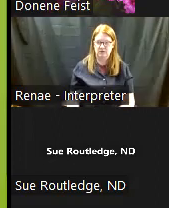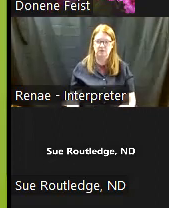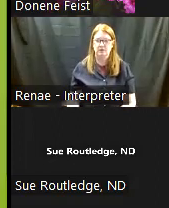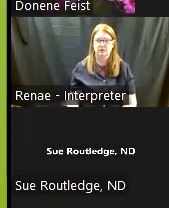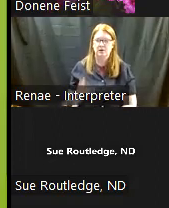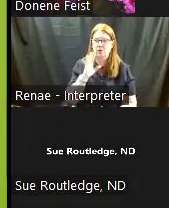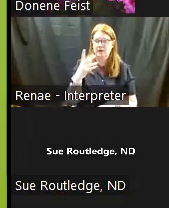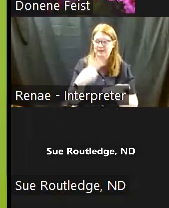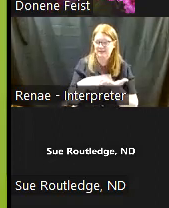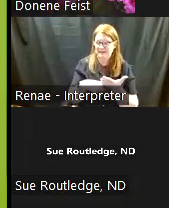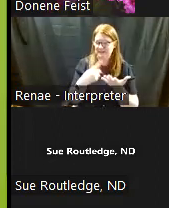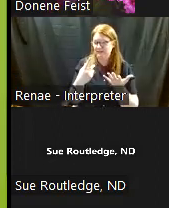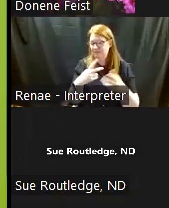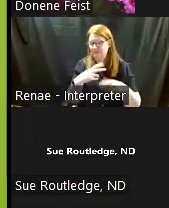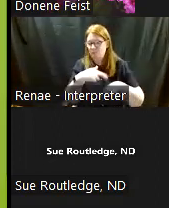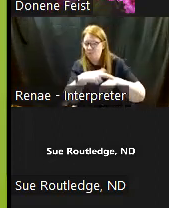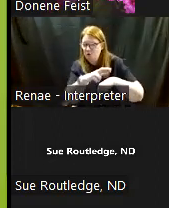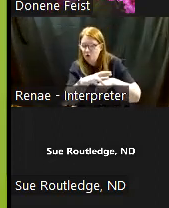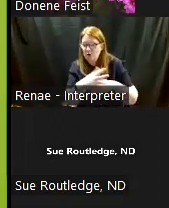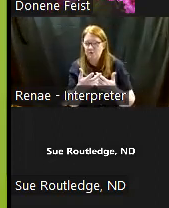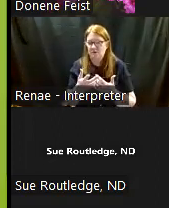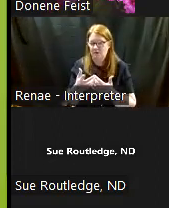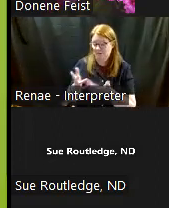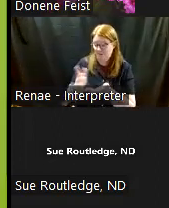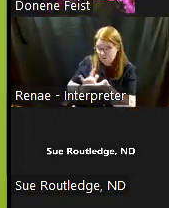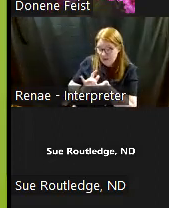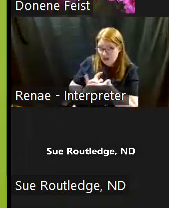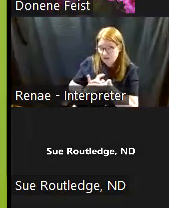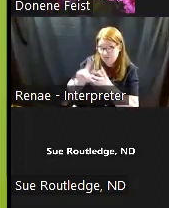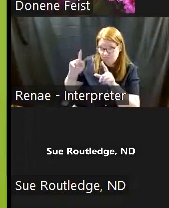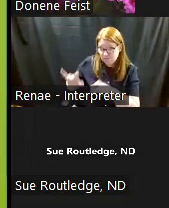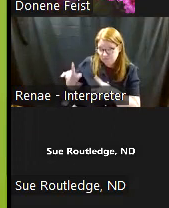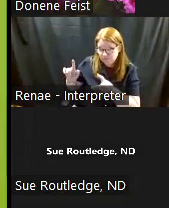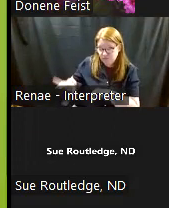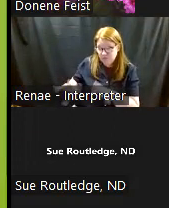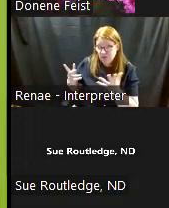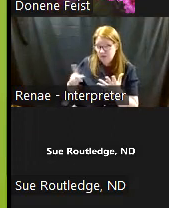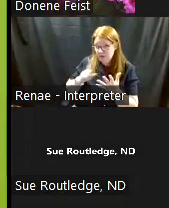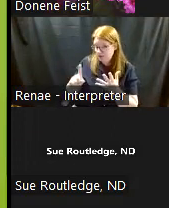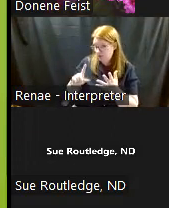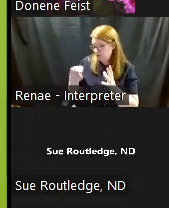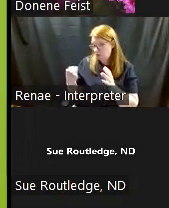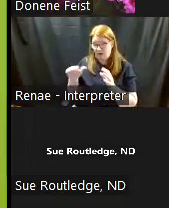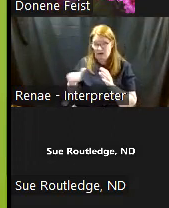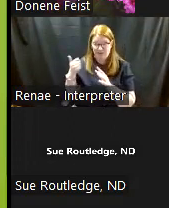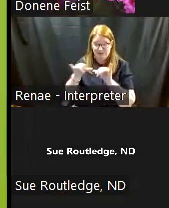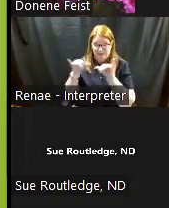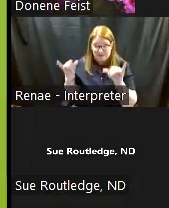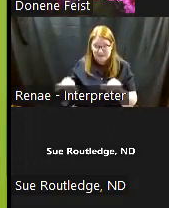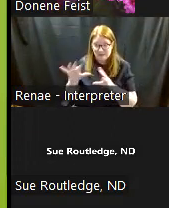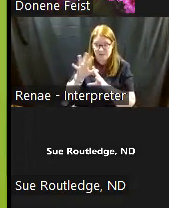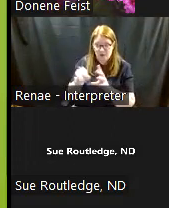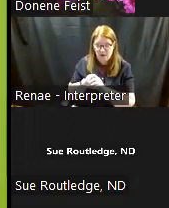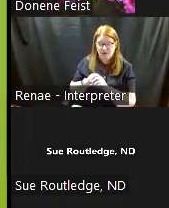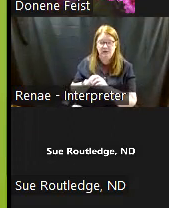different referrals. Medically, we're making sure that we're not missing any other organ involvement and any other systems that might be involved.